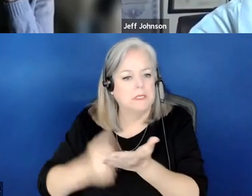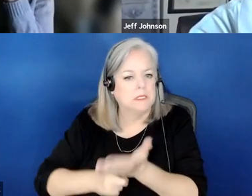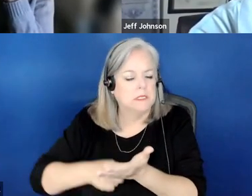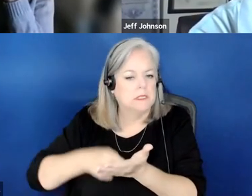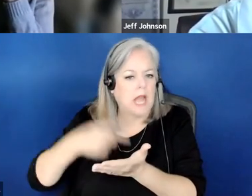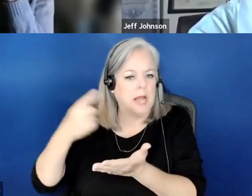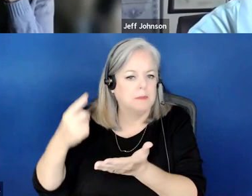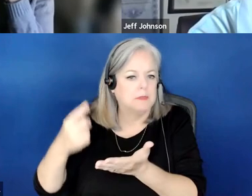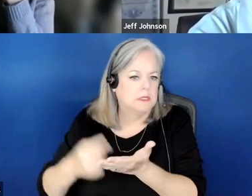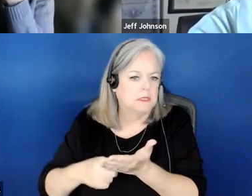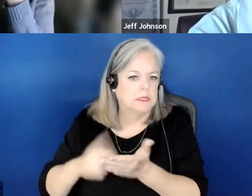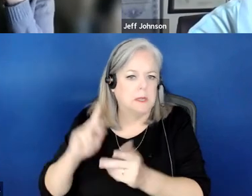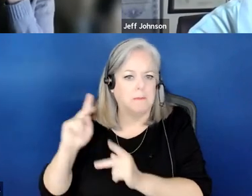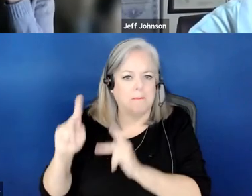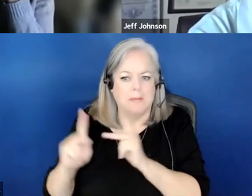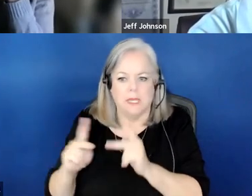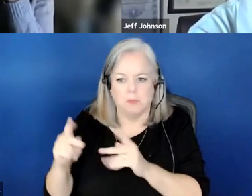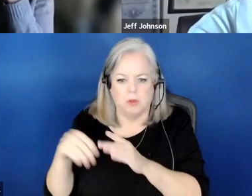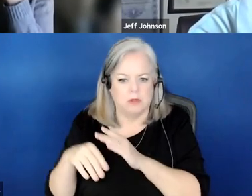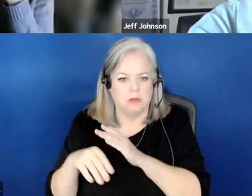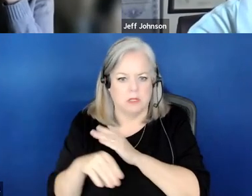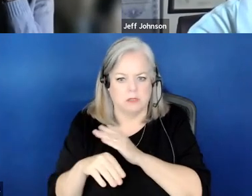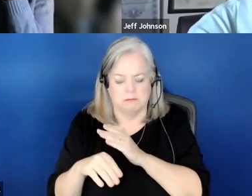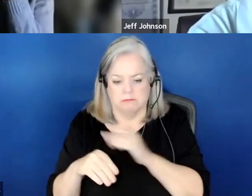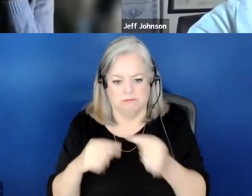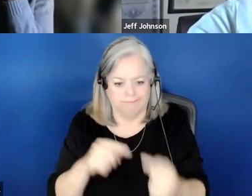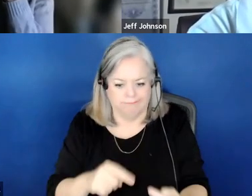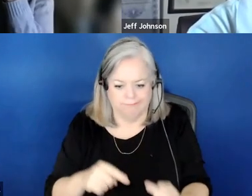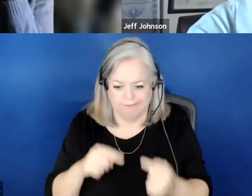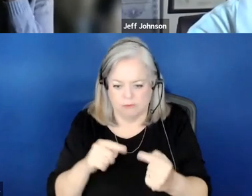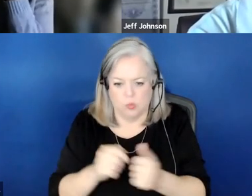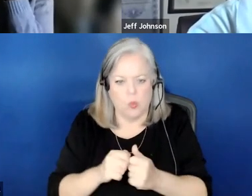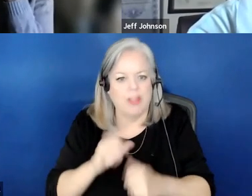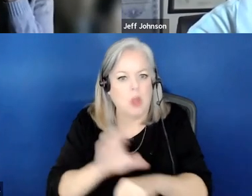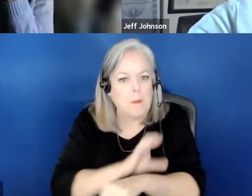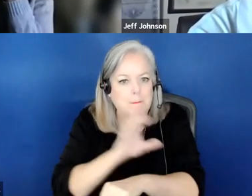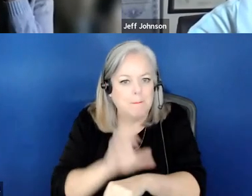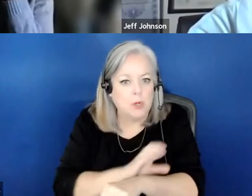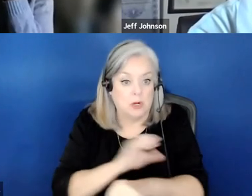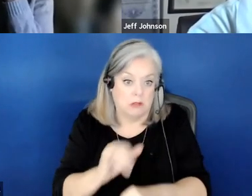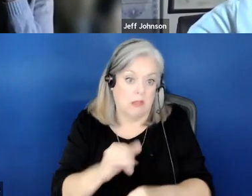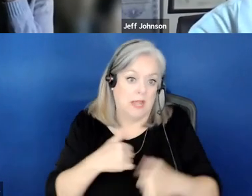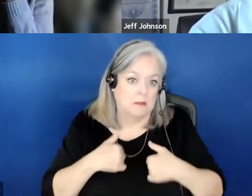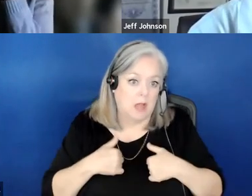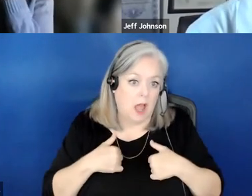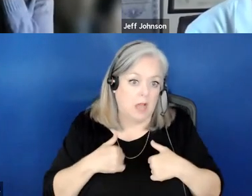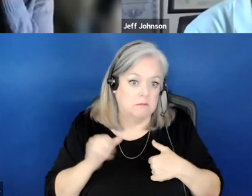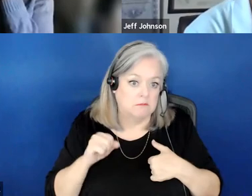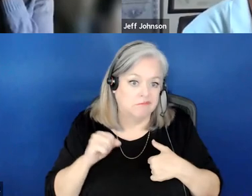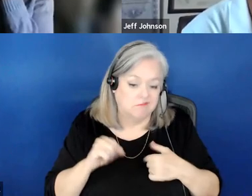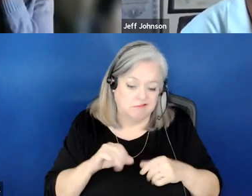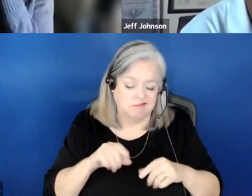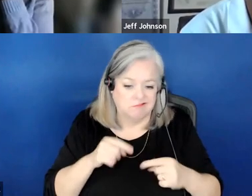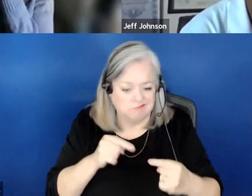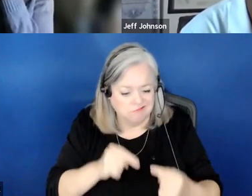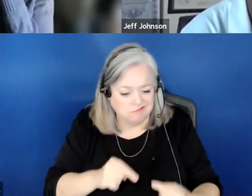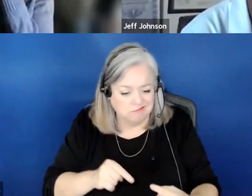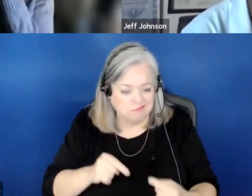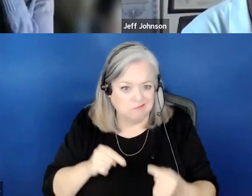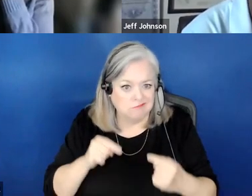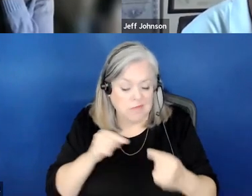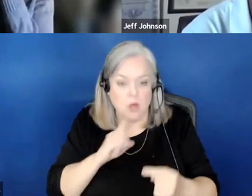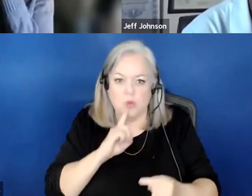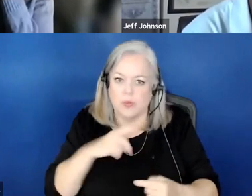computer issues like I do. It's really hard.